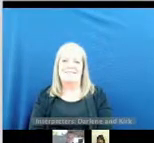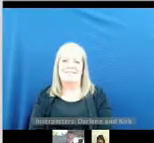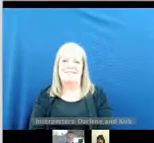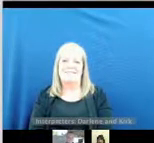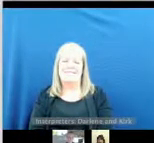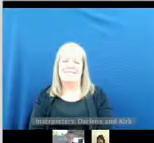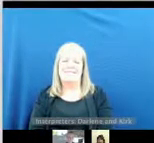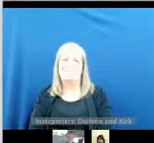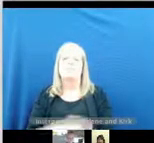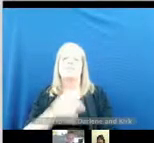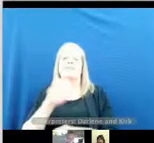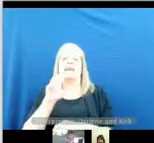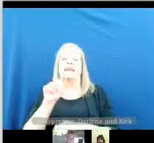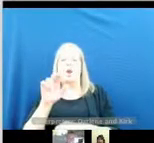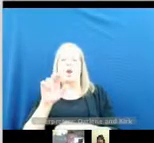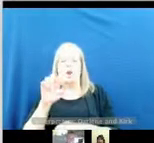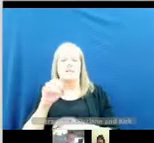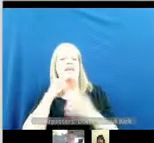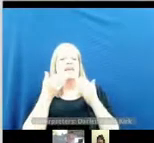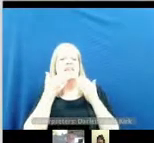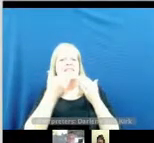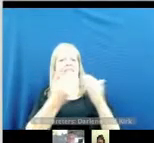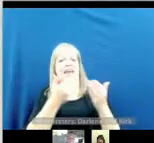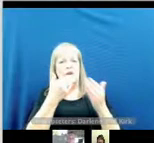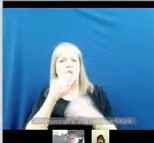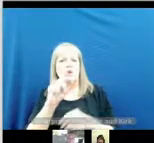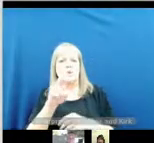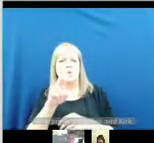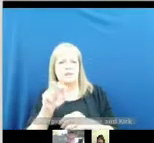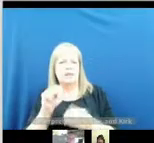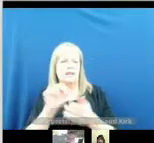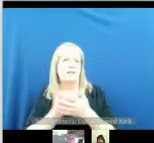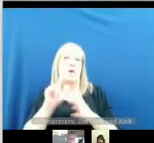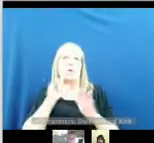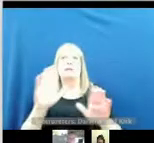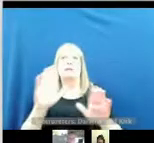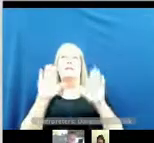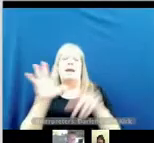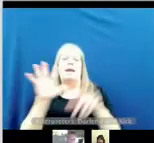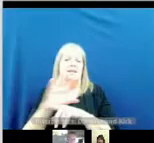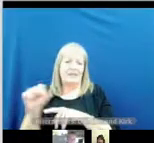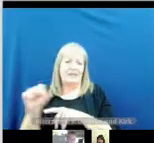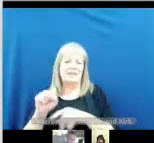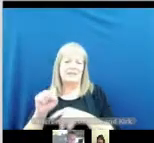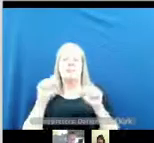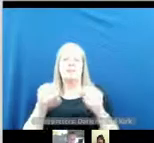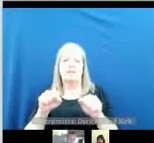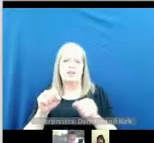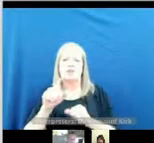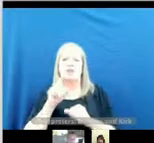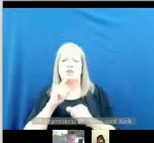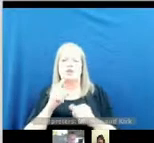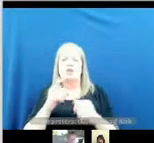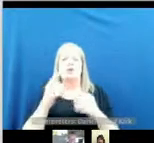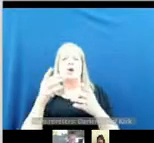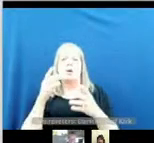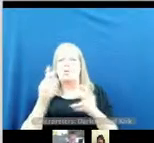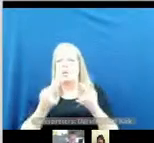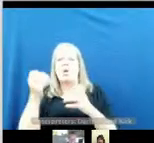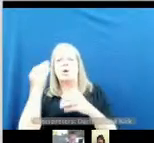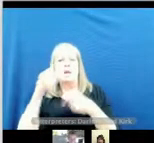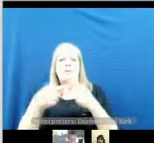Thank you, Suzanne. That was just amazing. And yes, I'm sure there are lots of questions about CEUs.